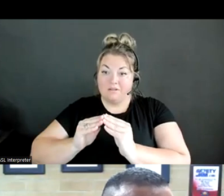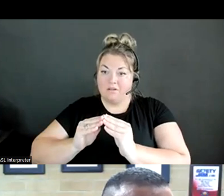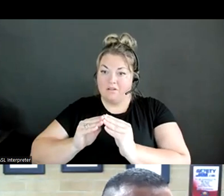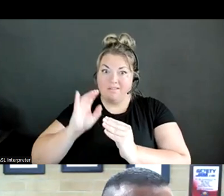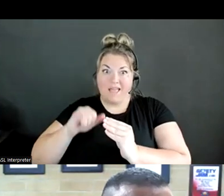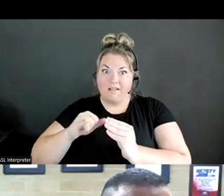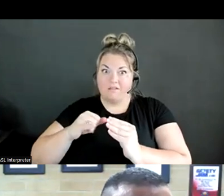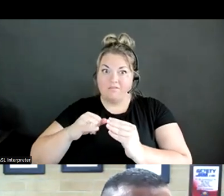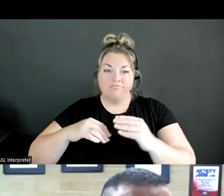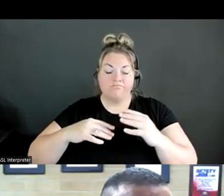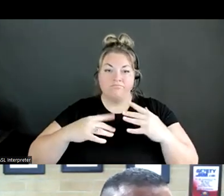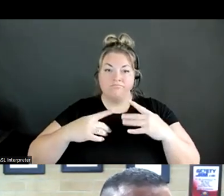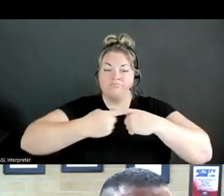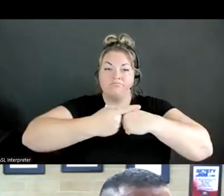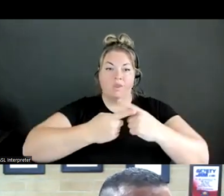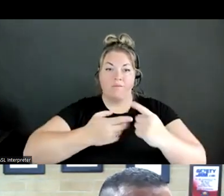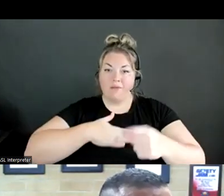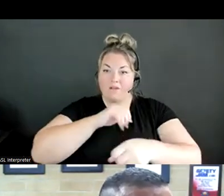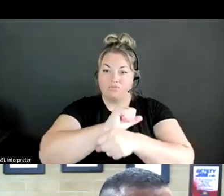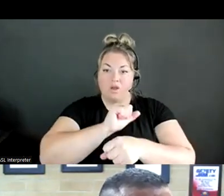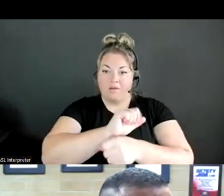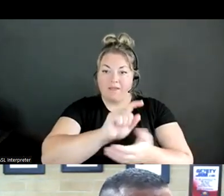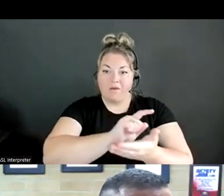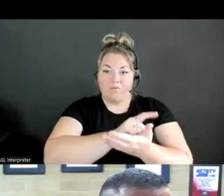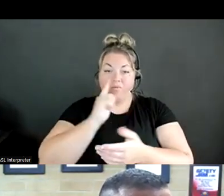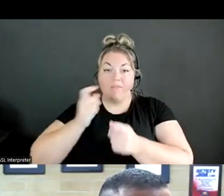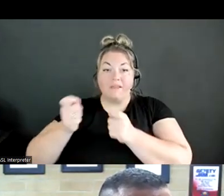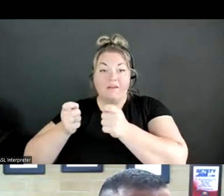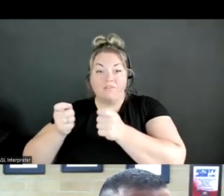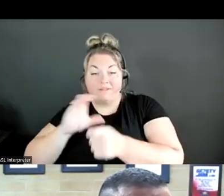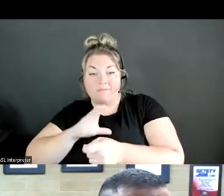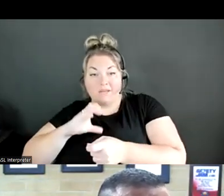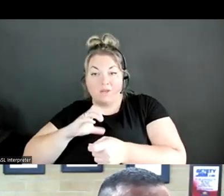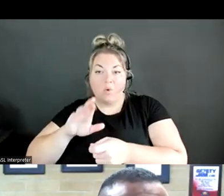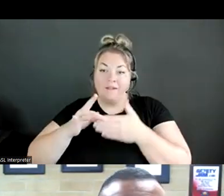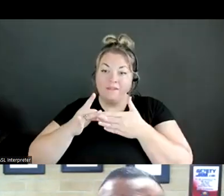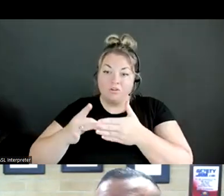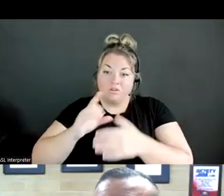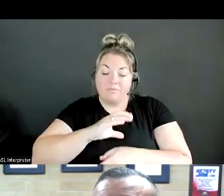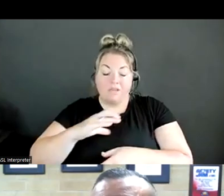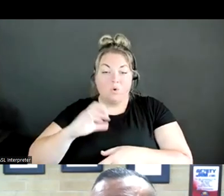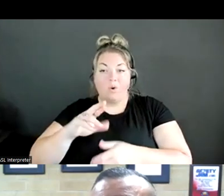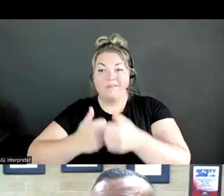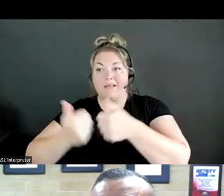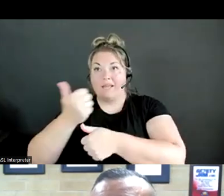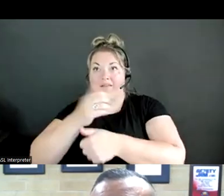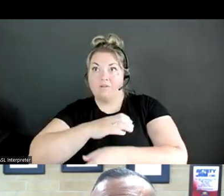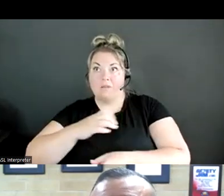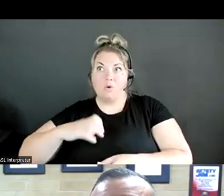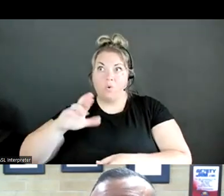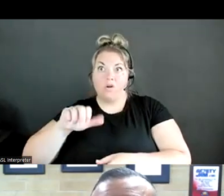my job hours, like for the governance committee or the leadership committee or executive committee or any other